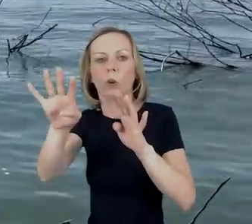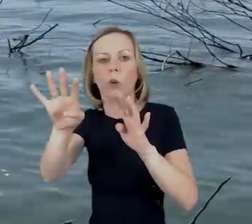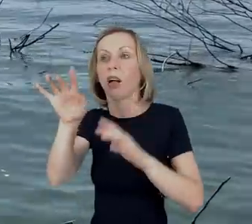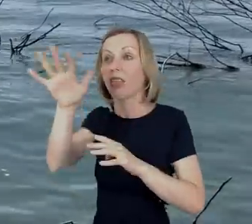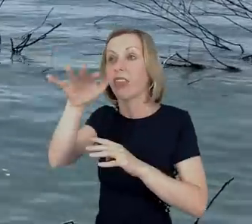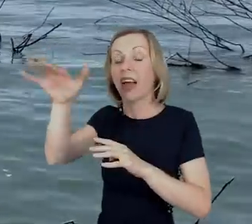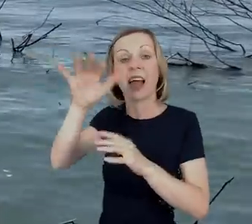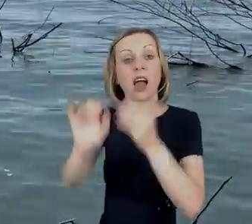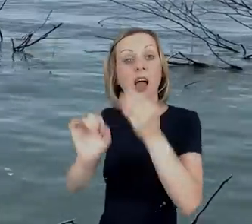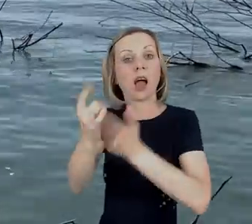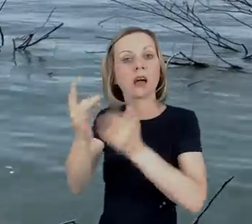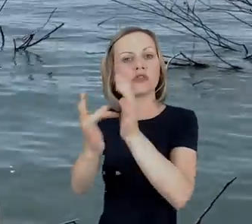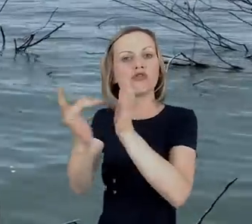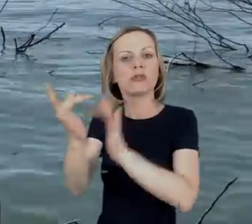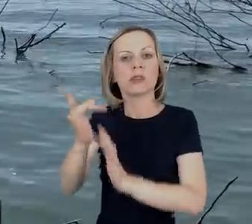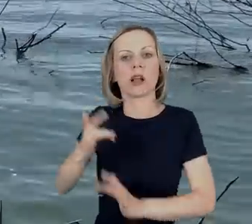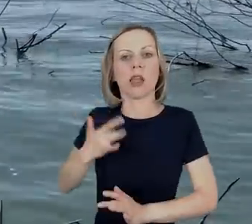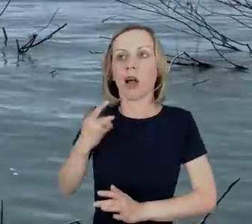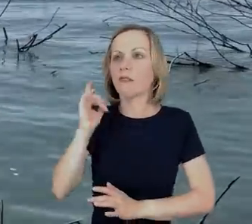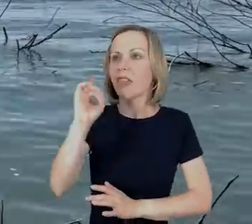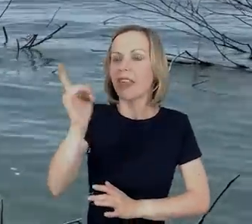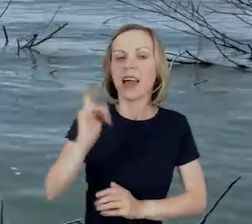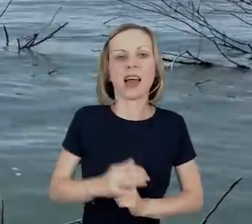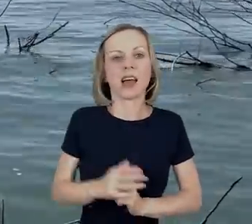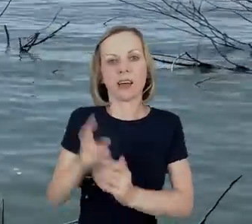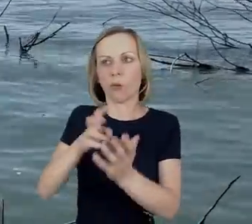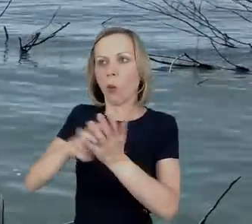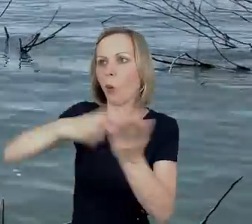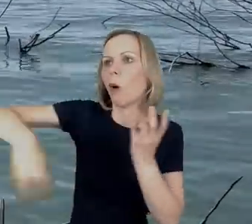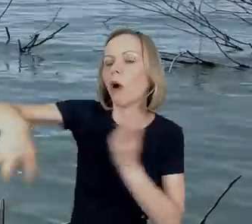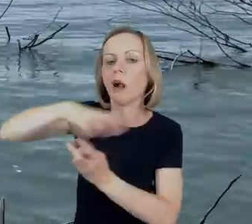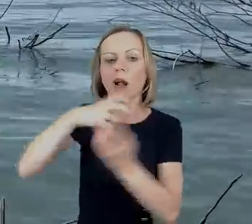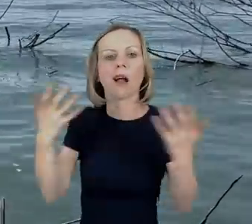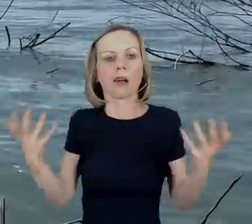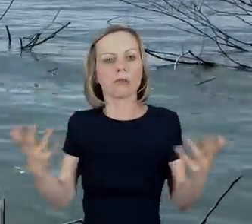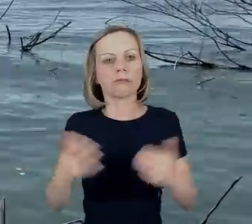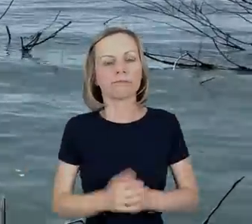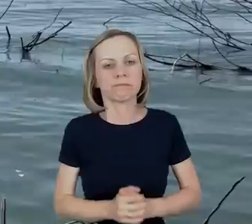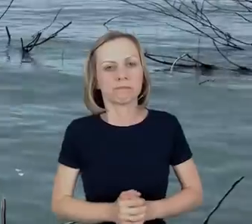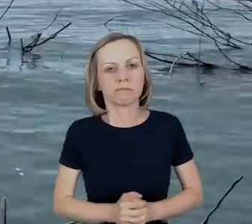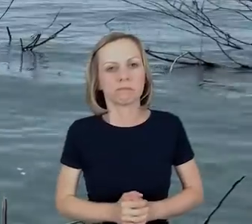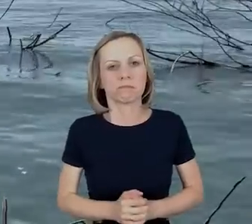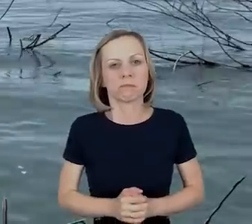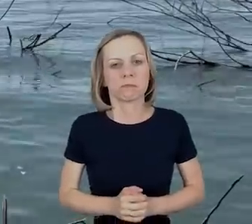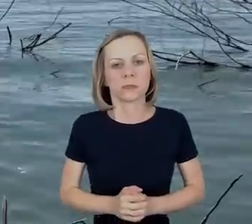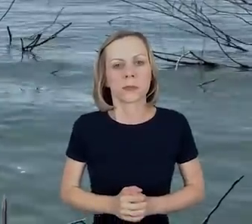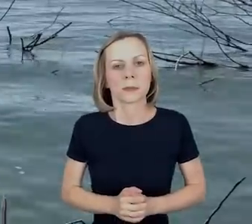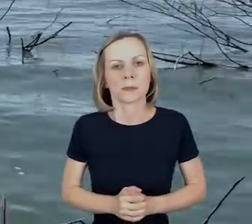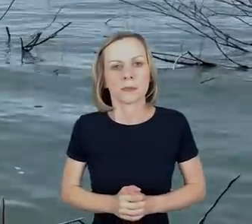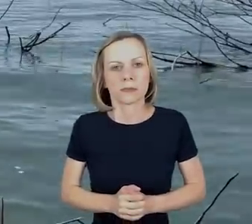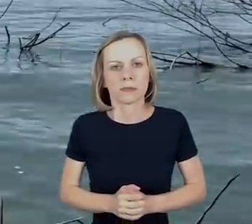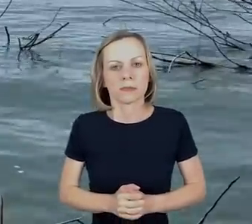coming home to the place where Jesus is alive, where Jesus walked.